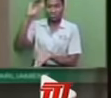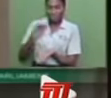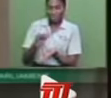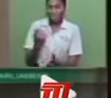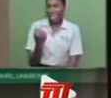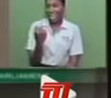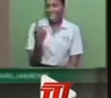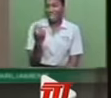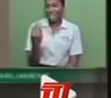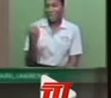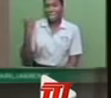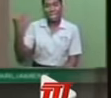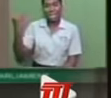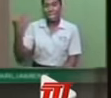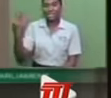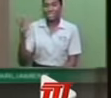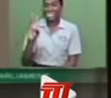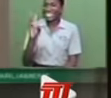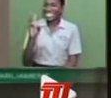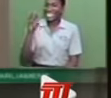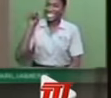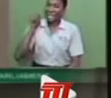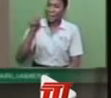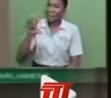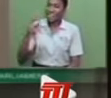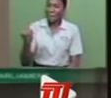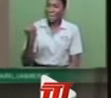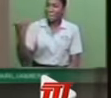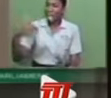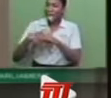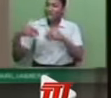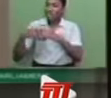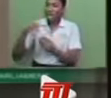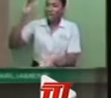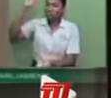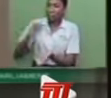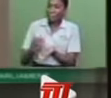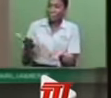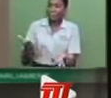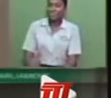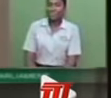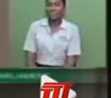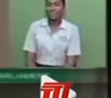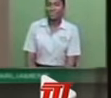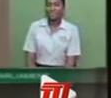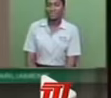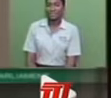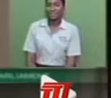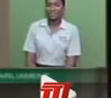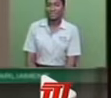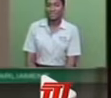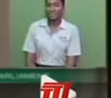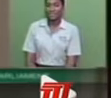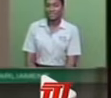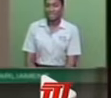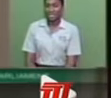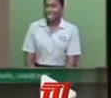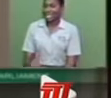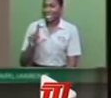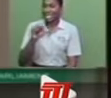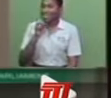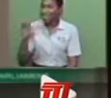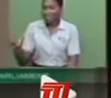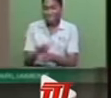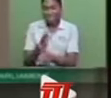a reduction of $6.5 million. This shortfall will not be able to allow the TTPS